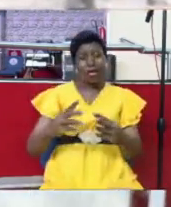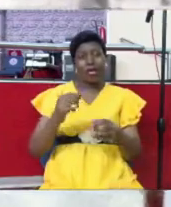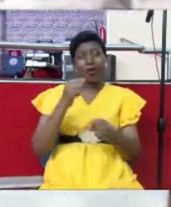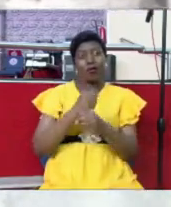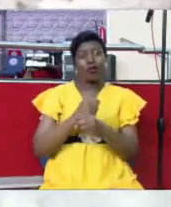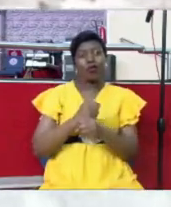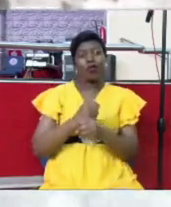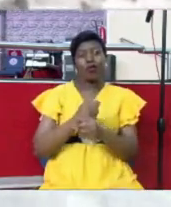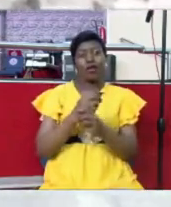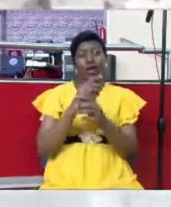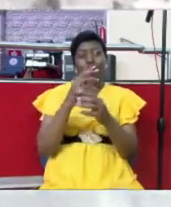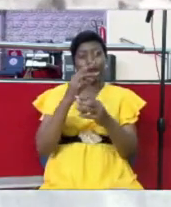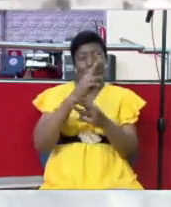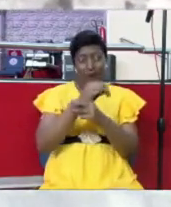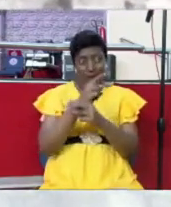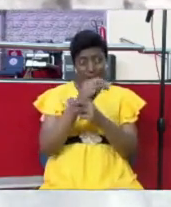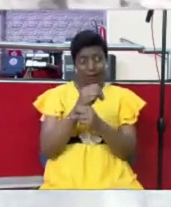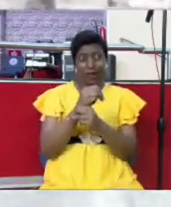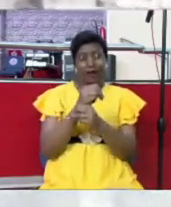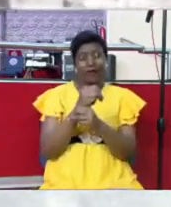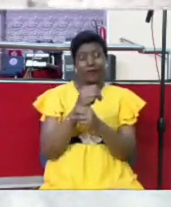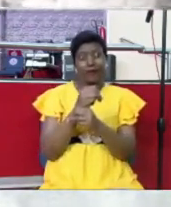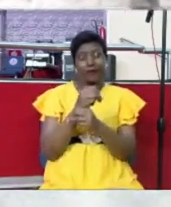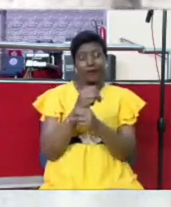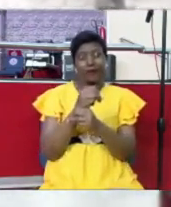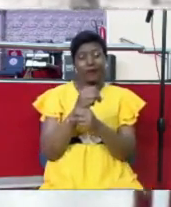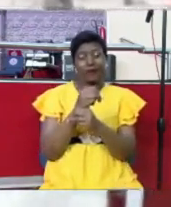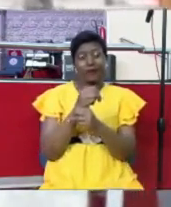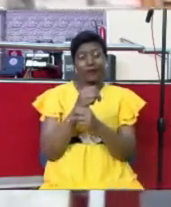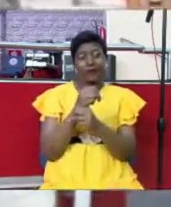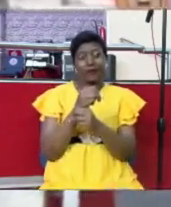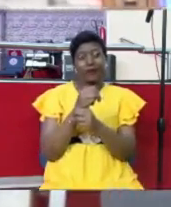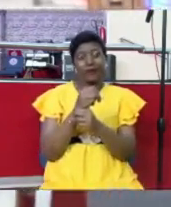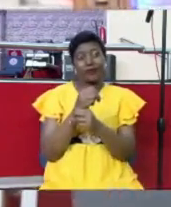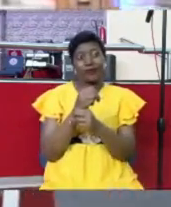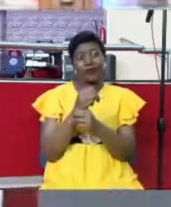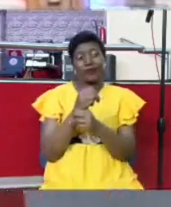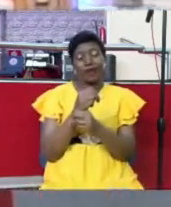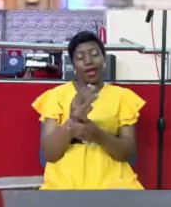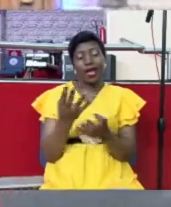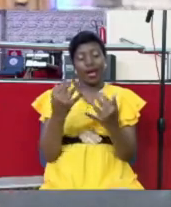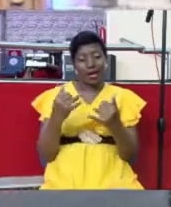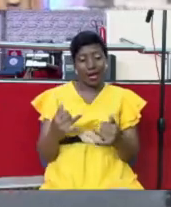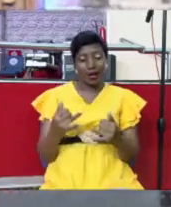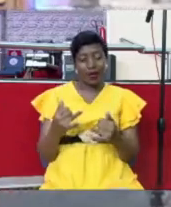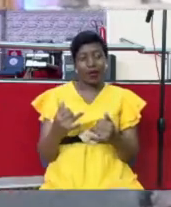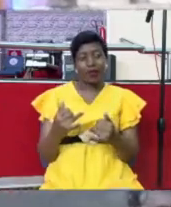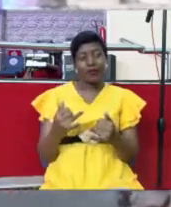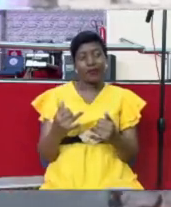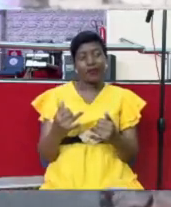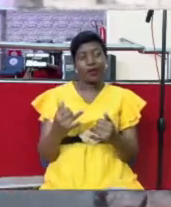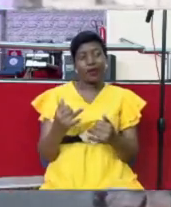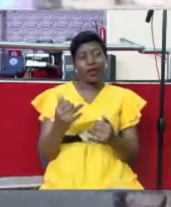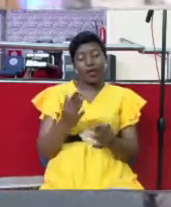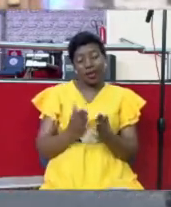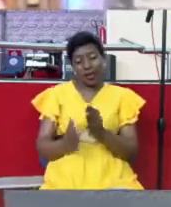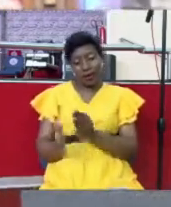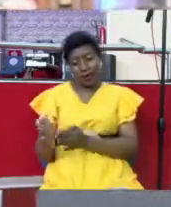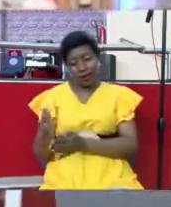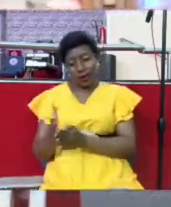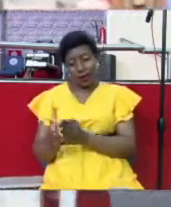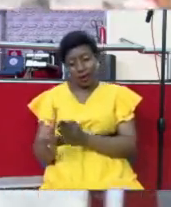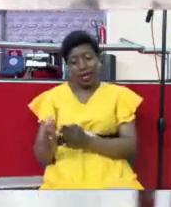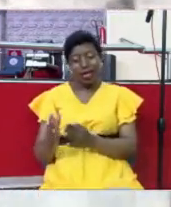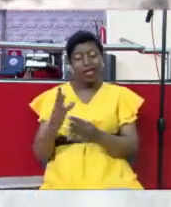It has a formula. Iko na njia ya kuipata. And the formula, na formula ile, is